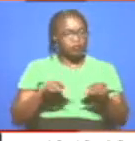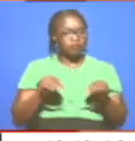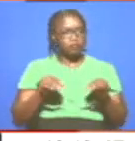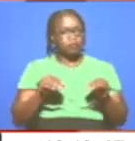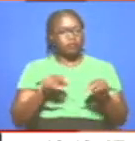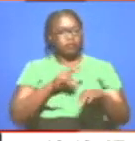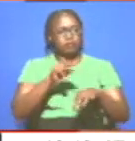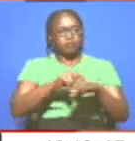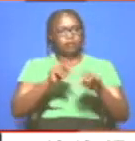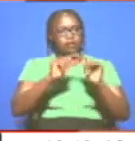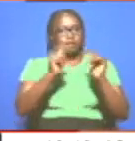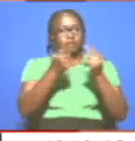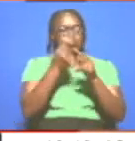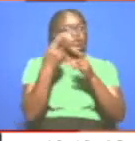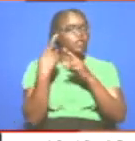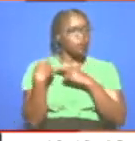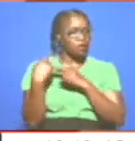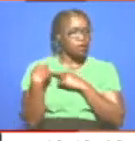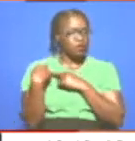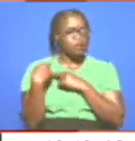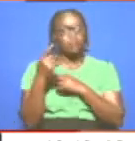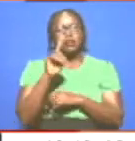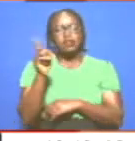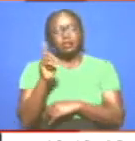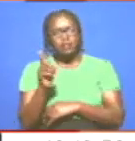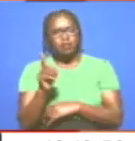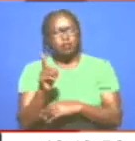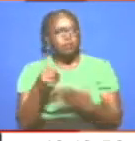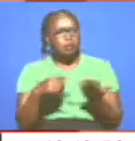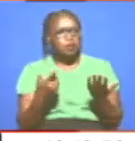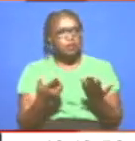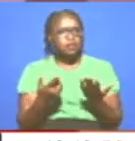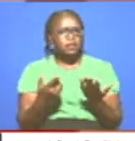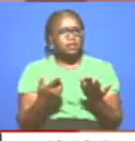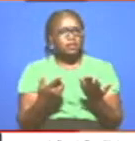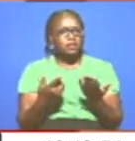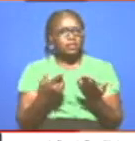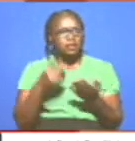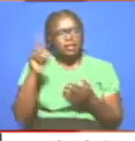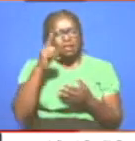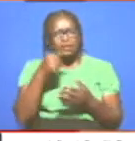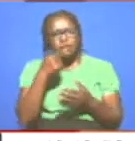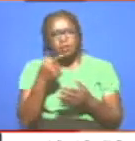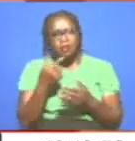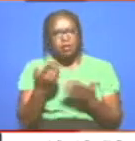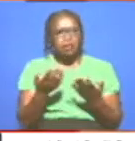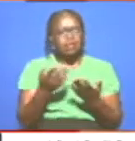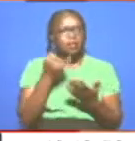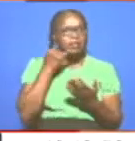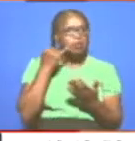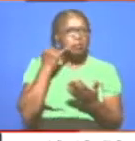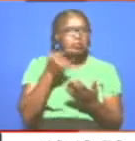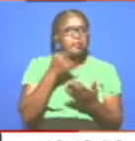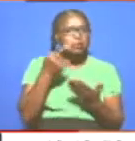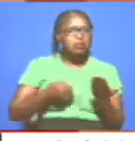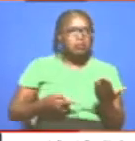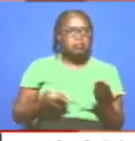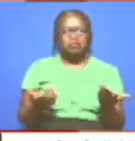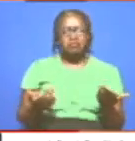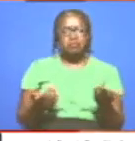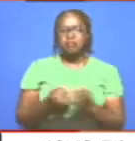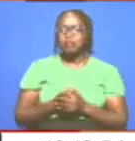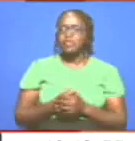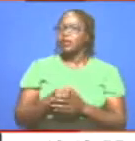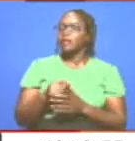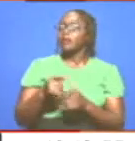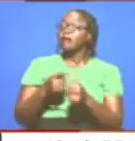national team assignment are in Nairobi. What's Nairobi saying? What is Nakuru saying? First of